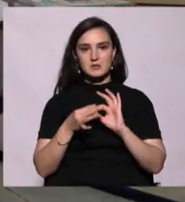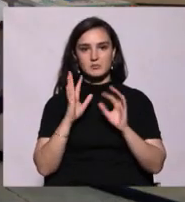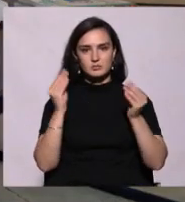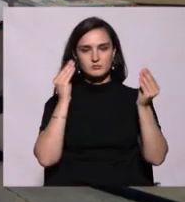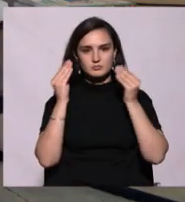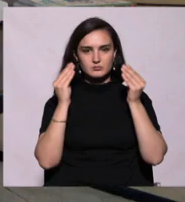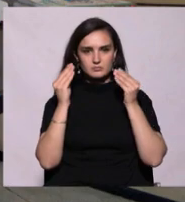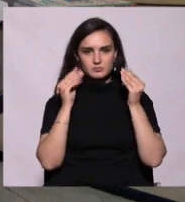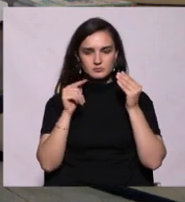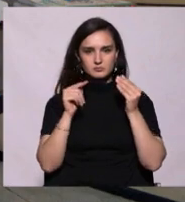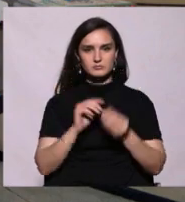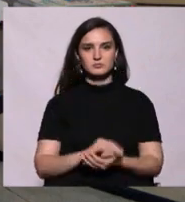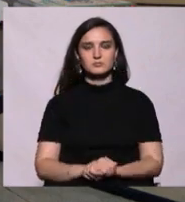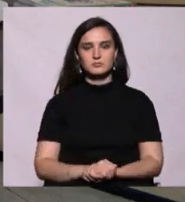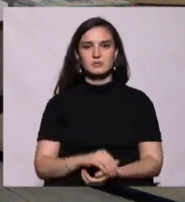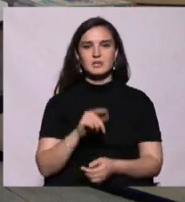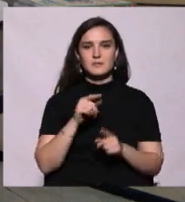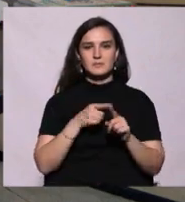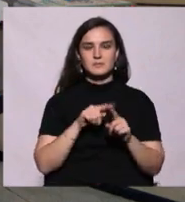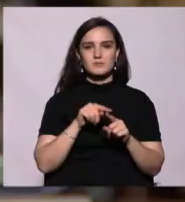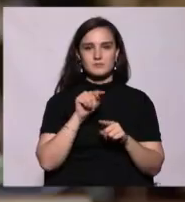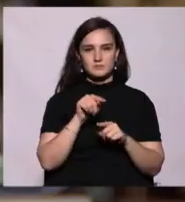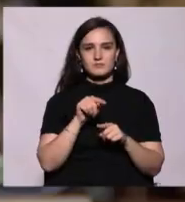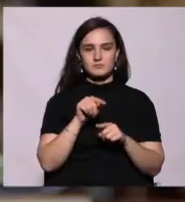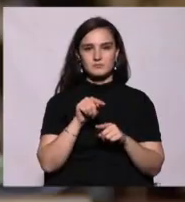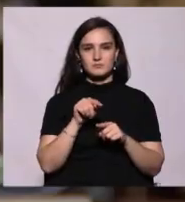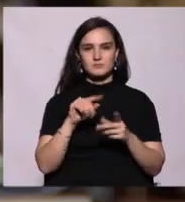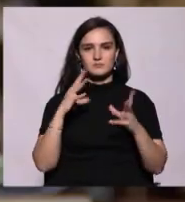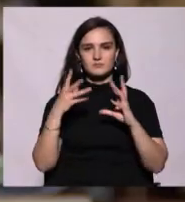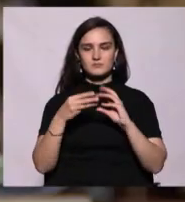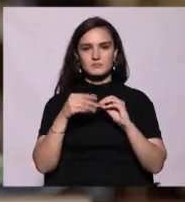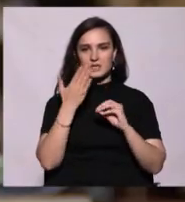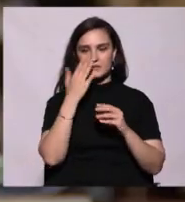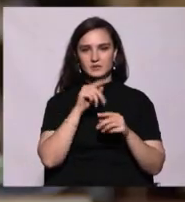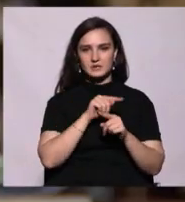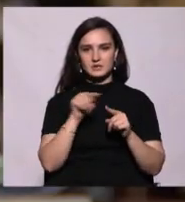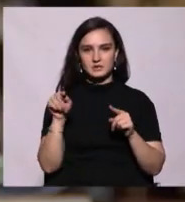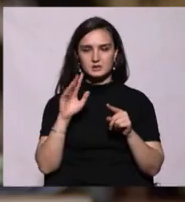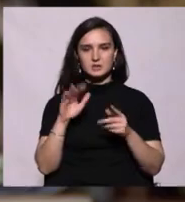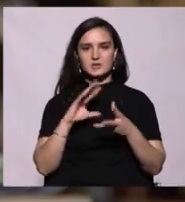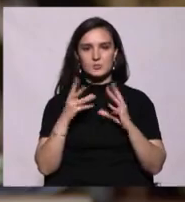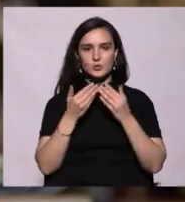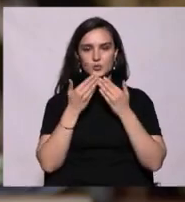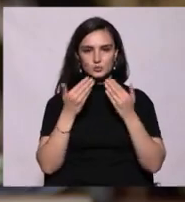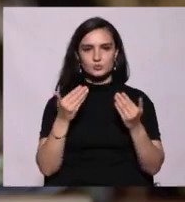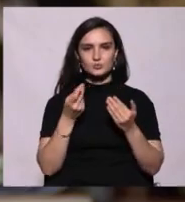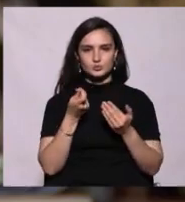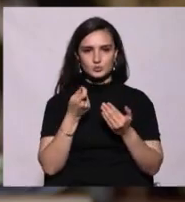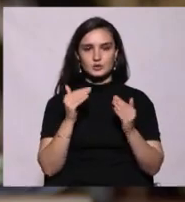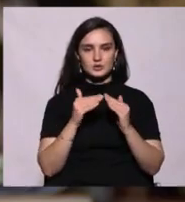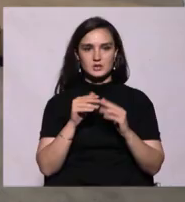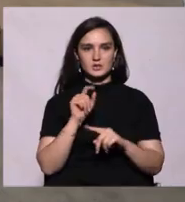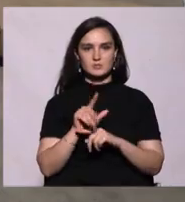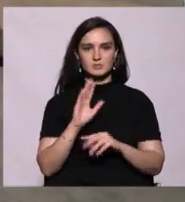discussing countable and uncountable nouns, followed by a quick summary of the whole lesson, and finally, a little bit